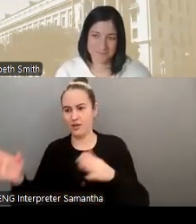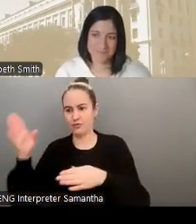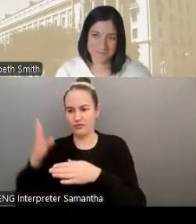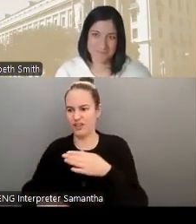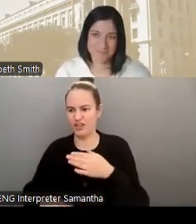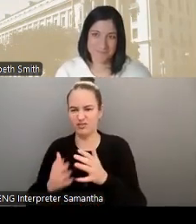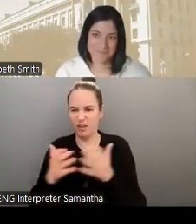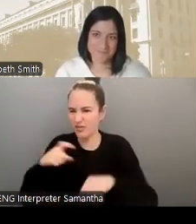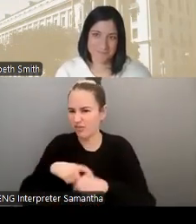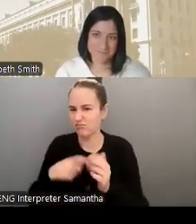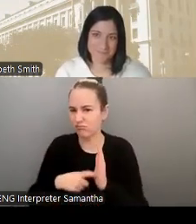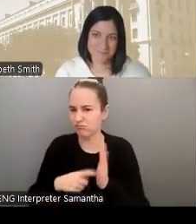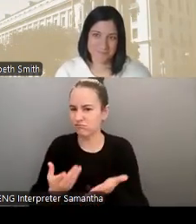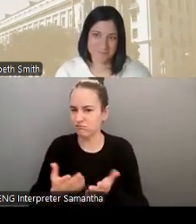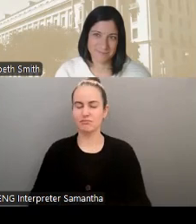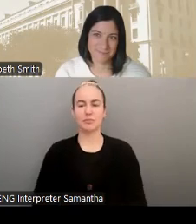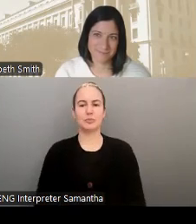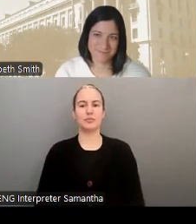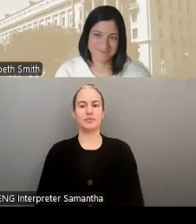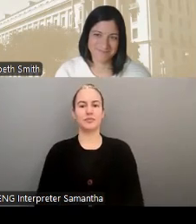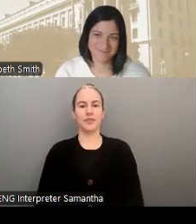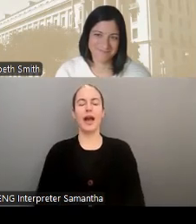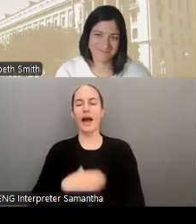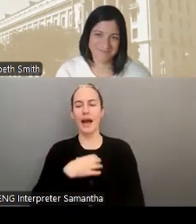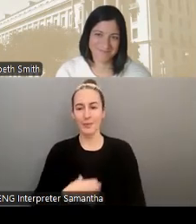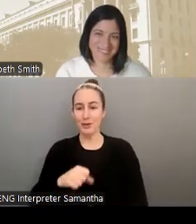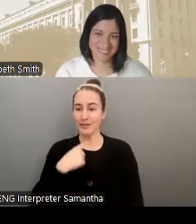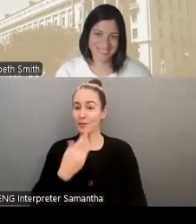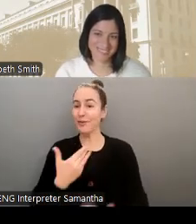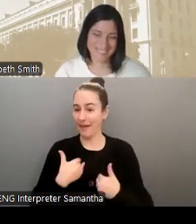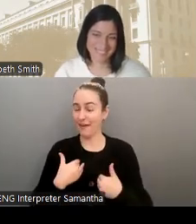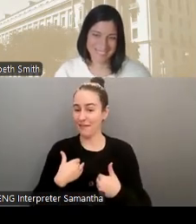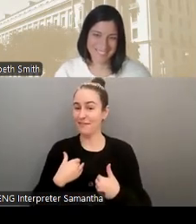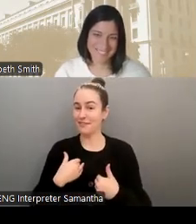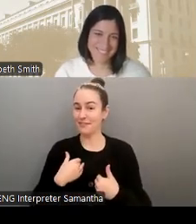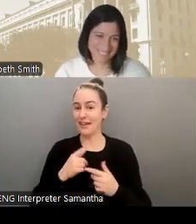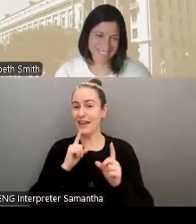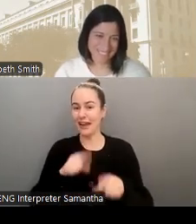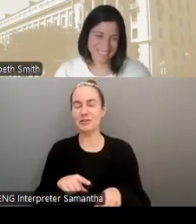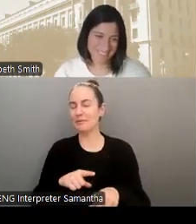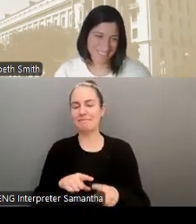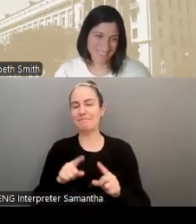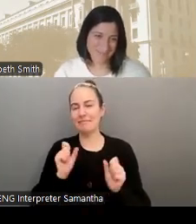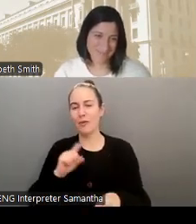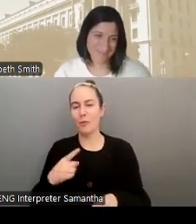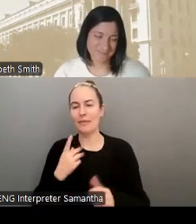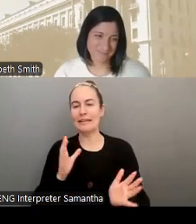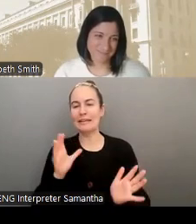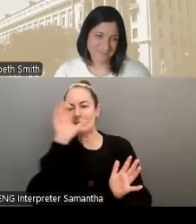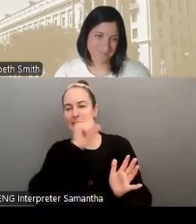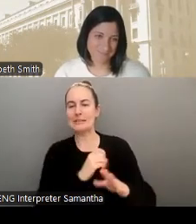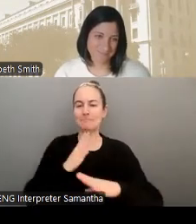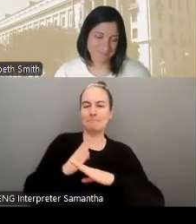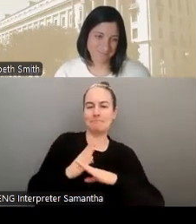finish? And I'd love to tell you that there is an actual answer to that, but we can give you an approximation. So generally